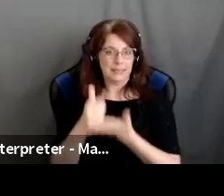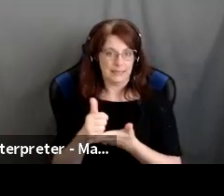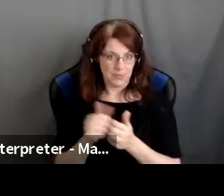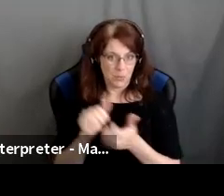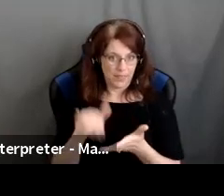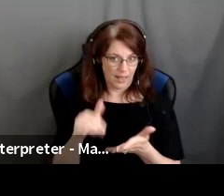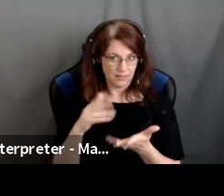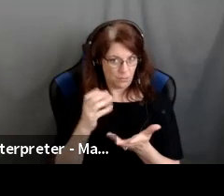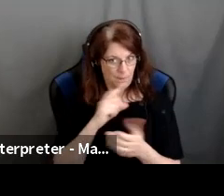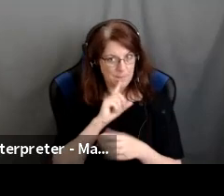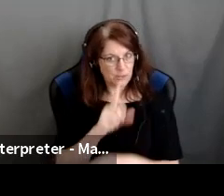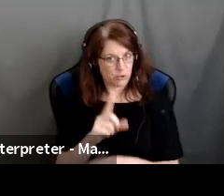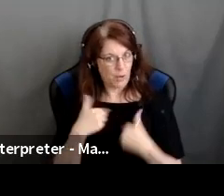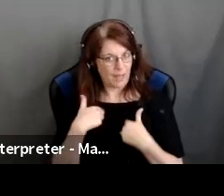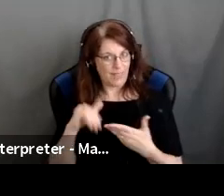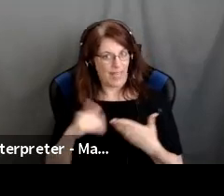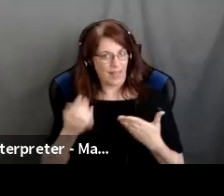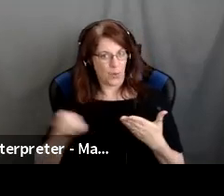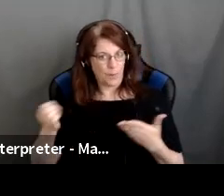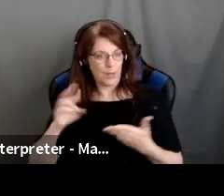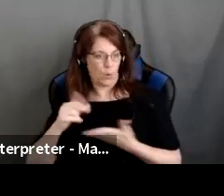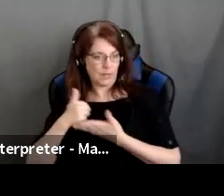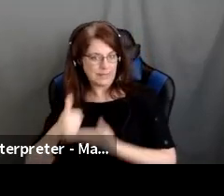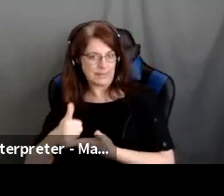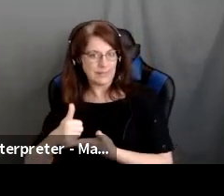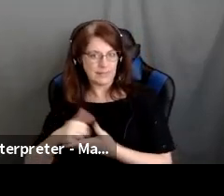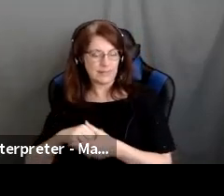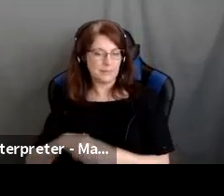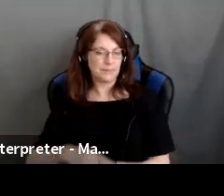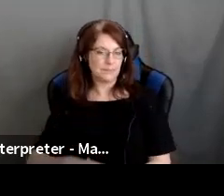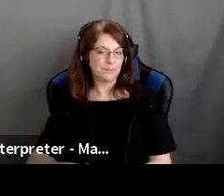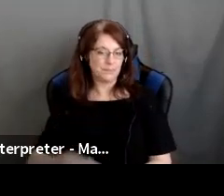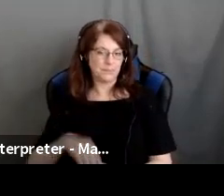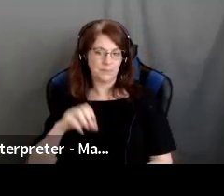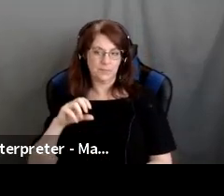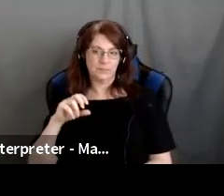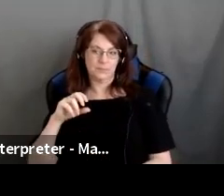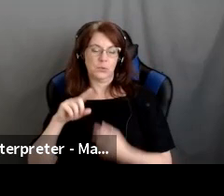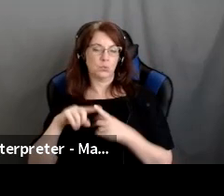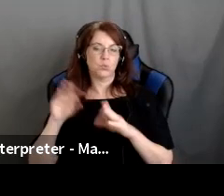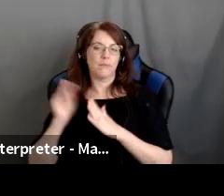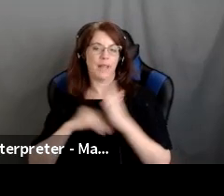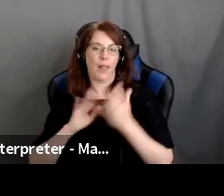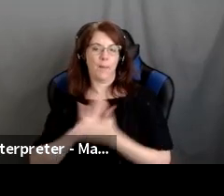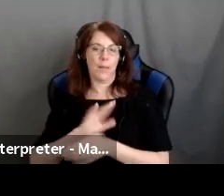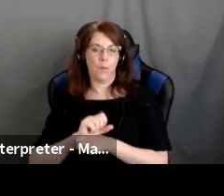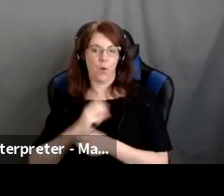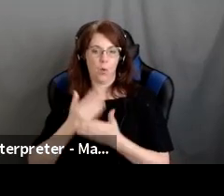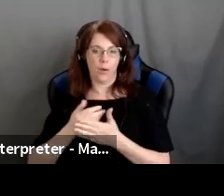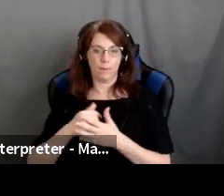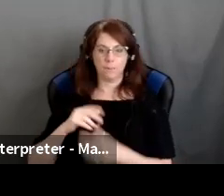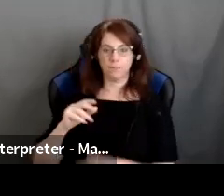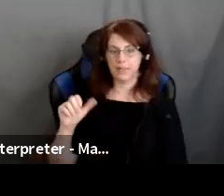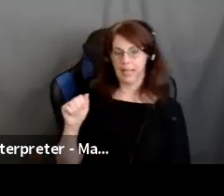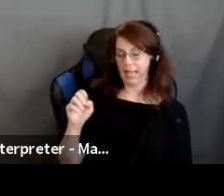want to be sure you have that so you can have that assistance there in order to do the paperwork well. Katrina, this